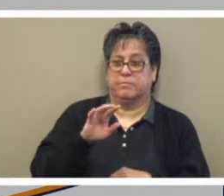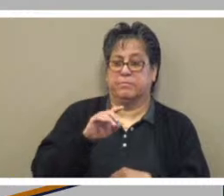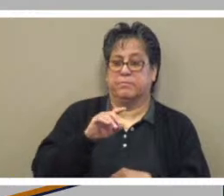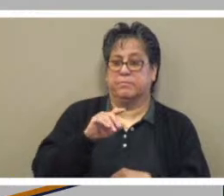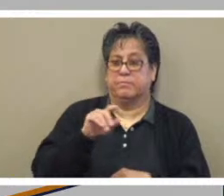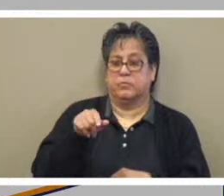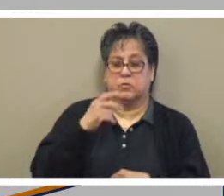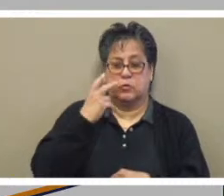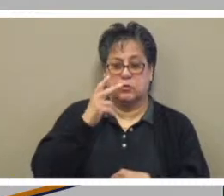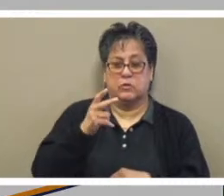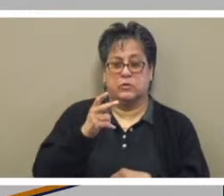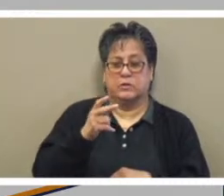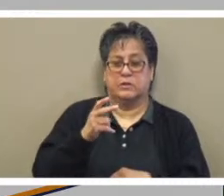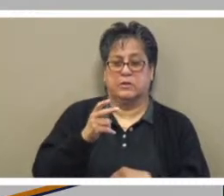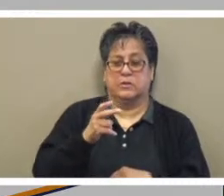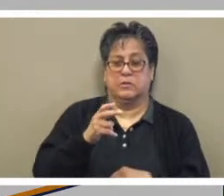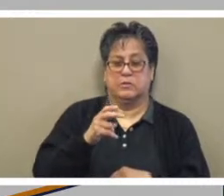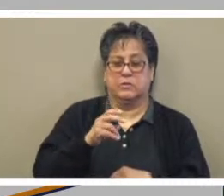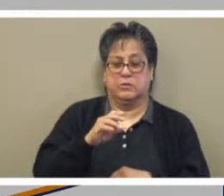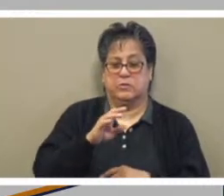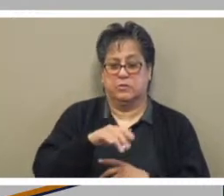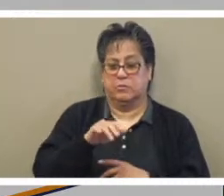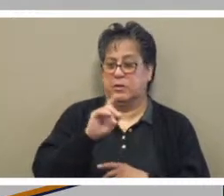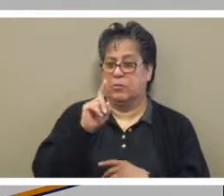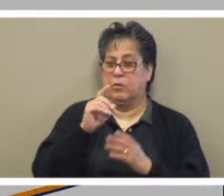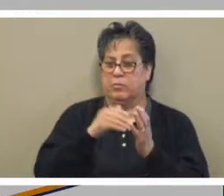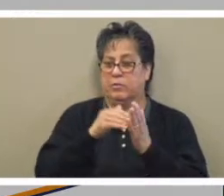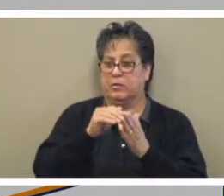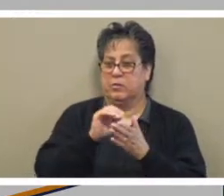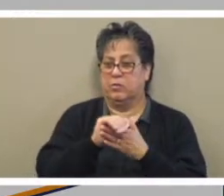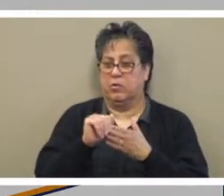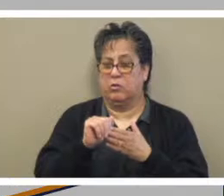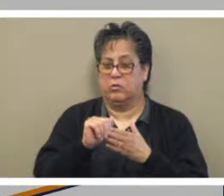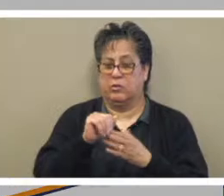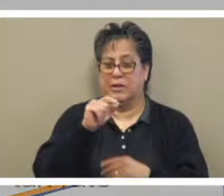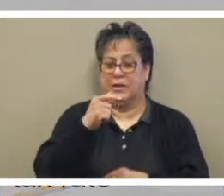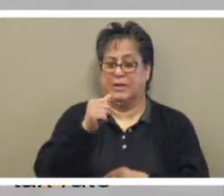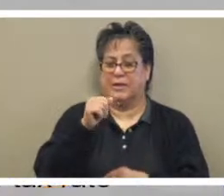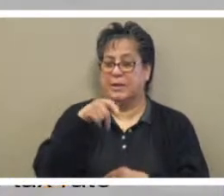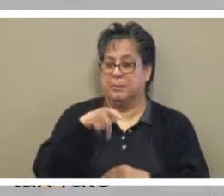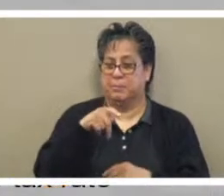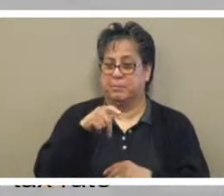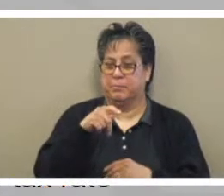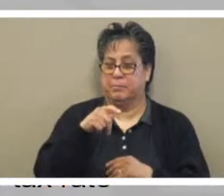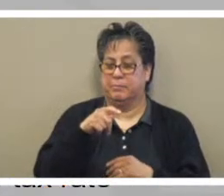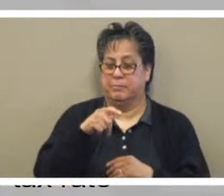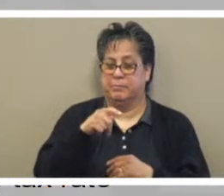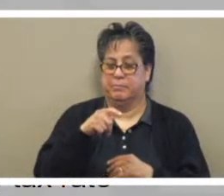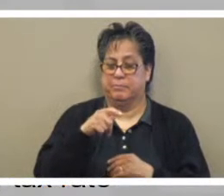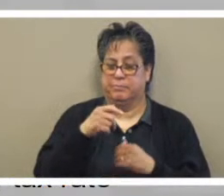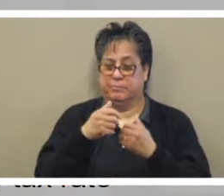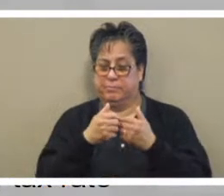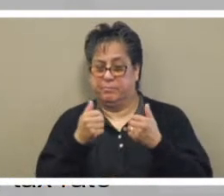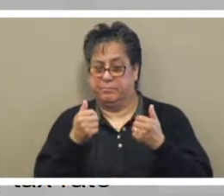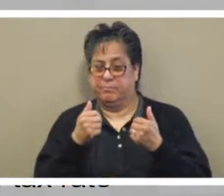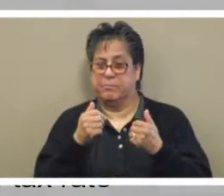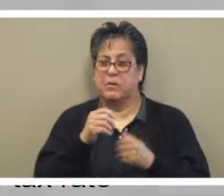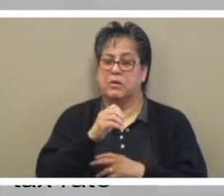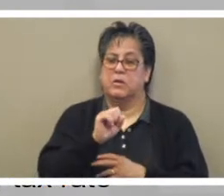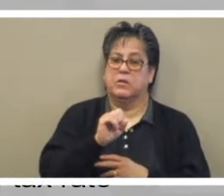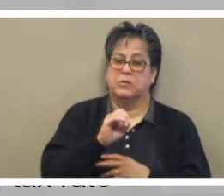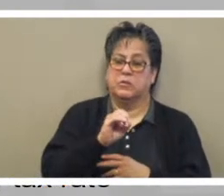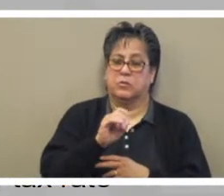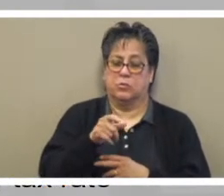FY25, you'll see there's the $7.1 million estimated gap that we're looking at. And so as we